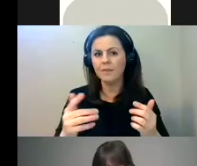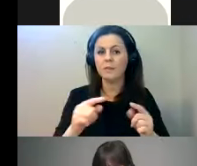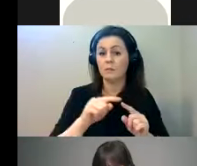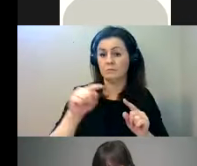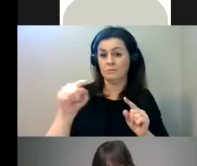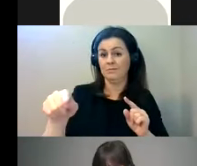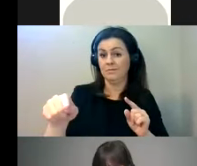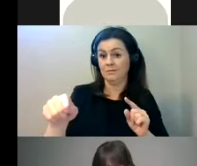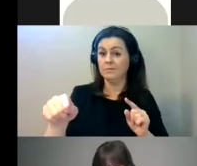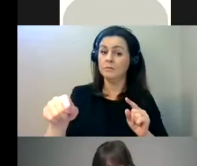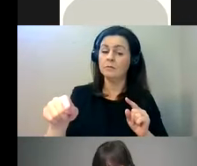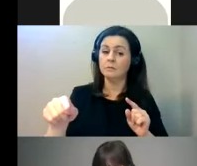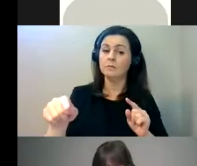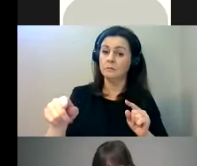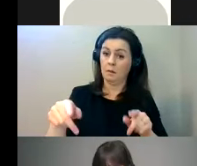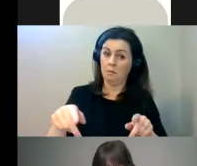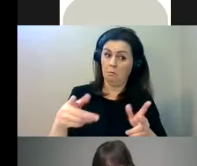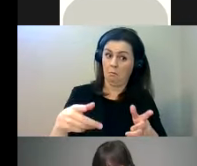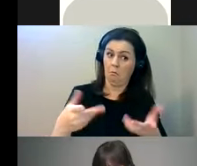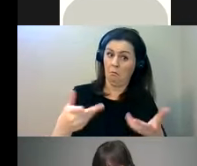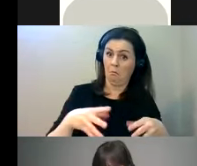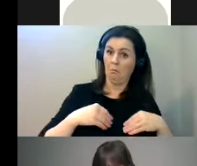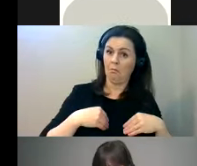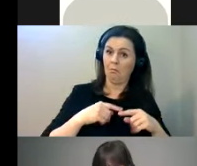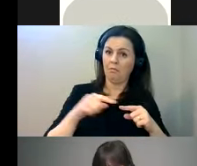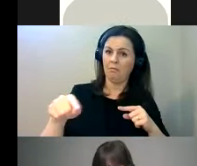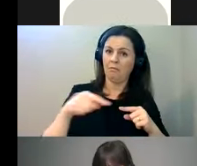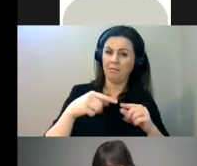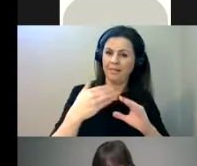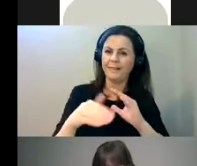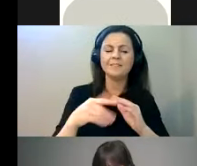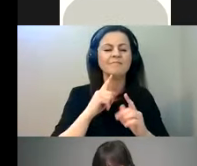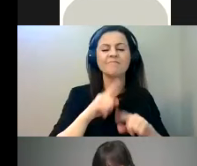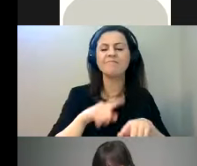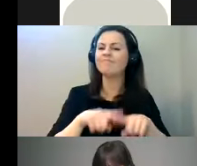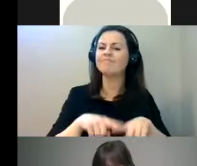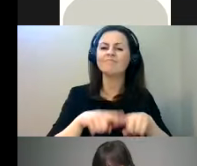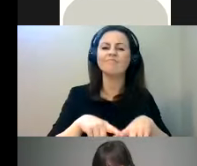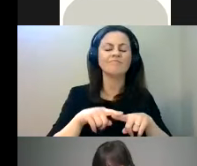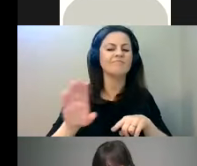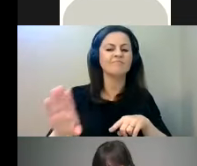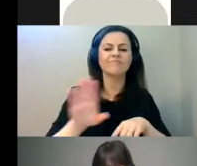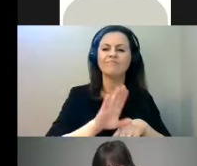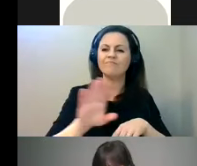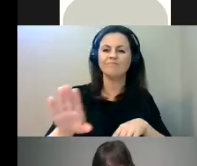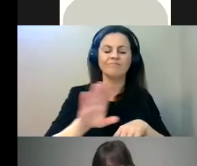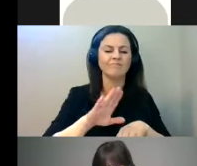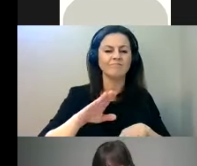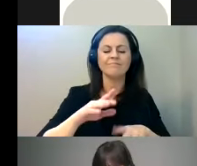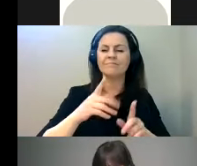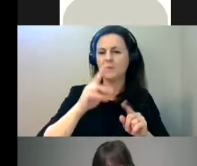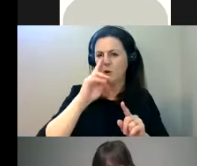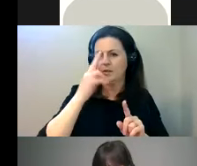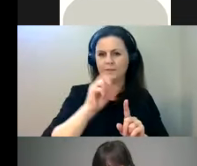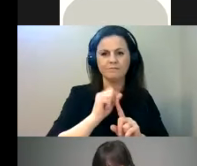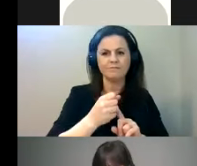party is with the arrangement. Each case is determined on its own unique facts, and you